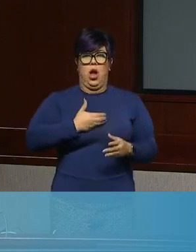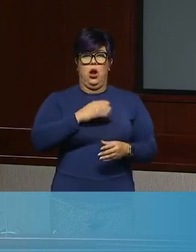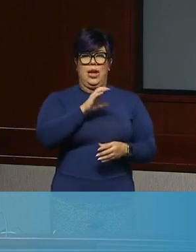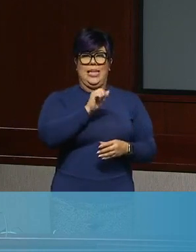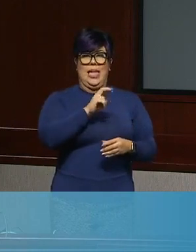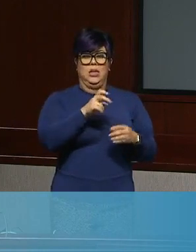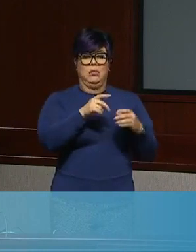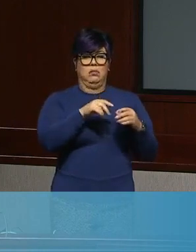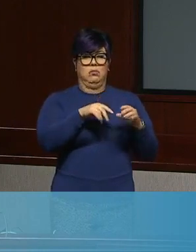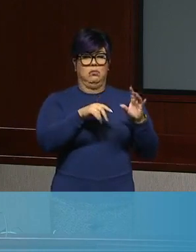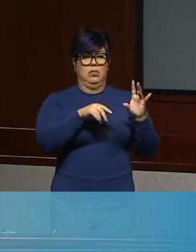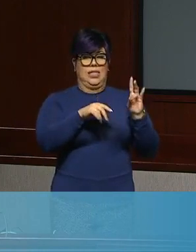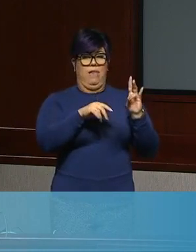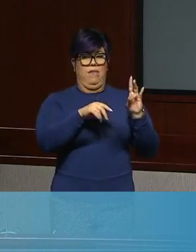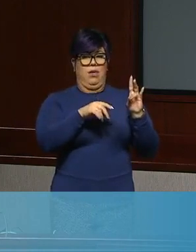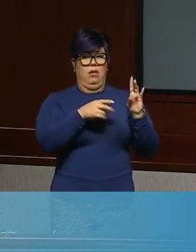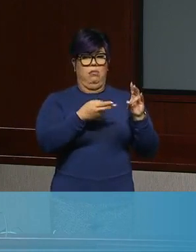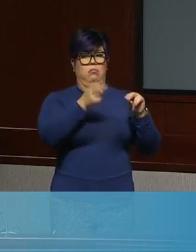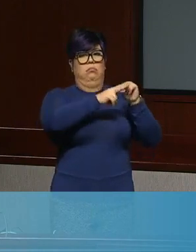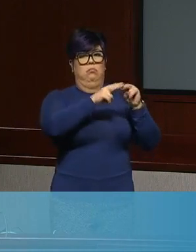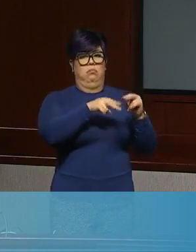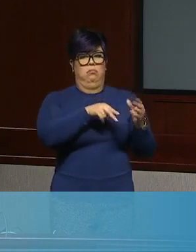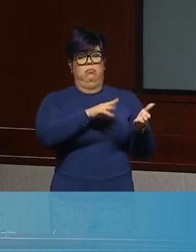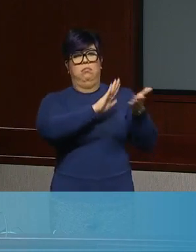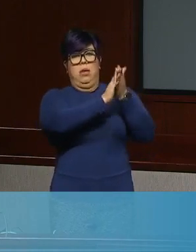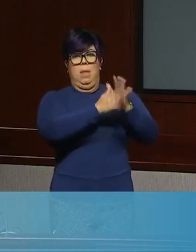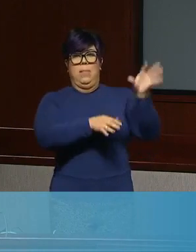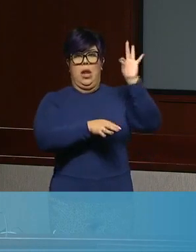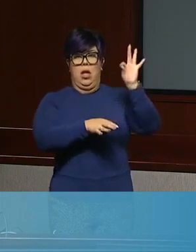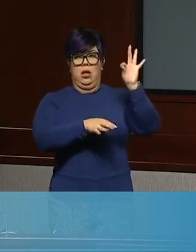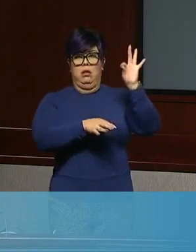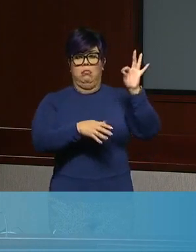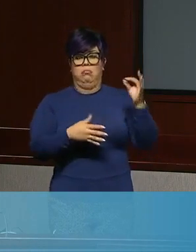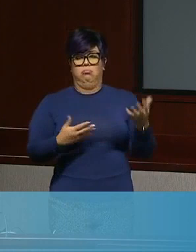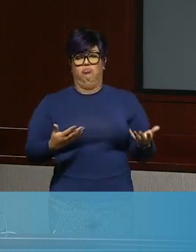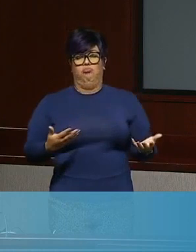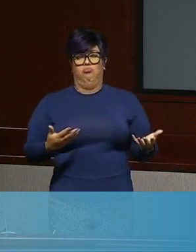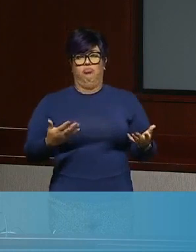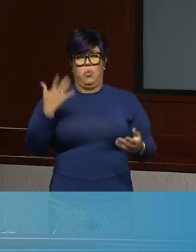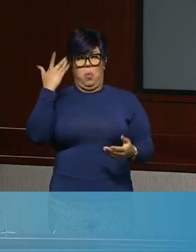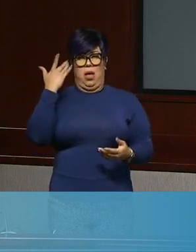to 9 today, as it stands today.